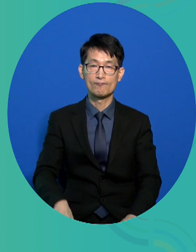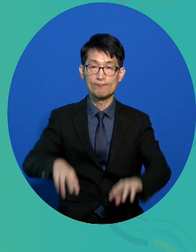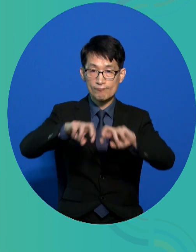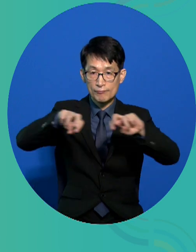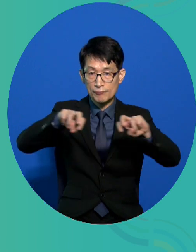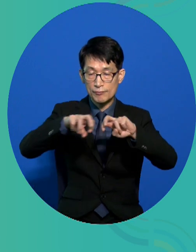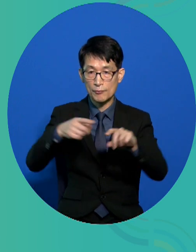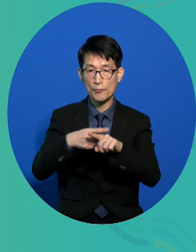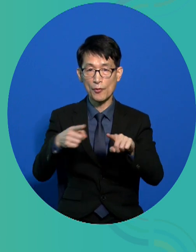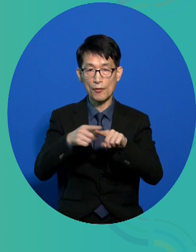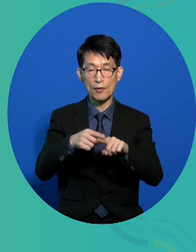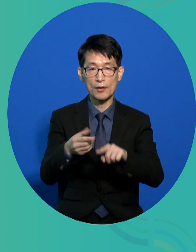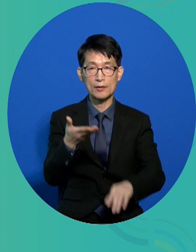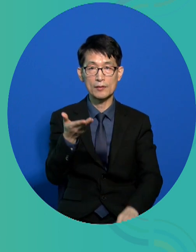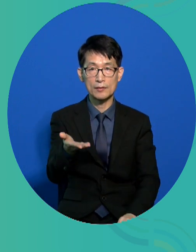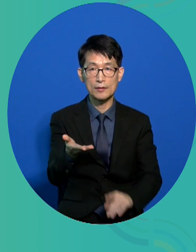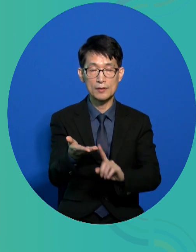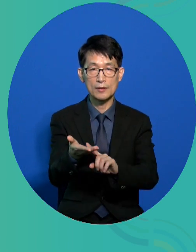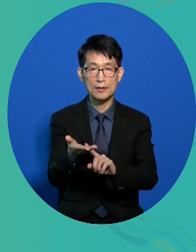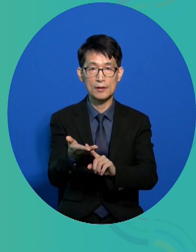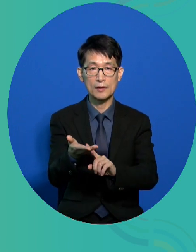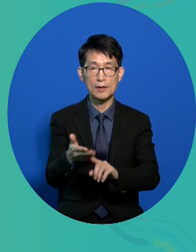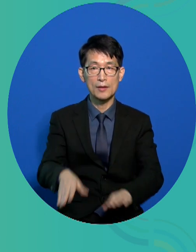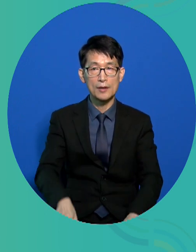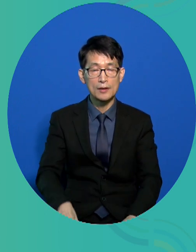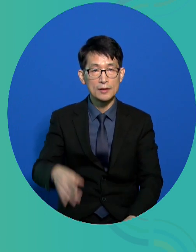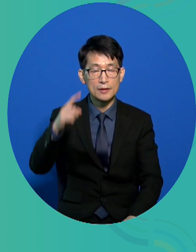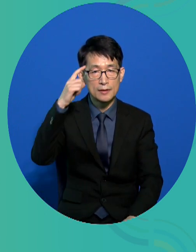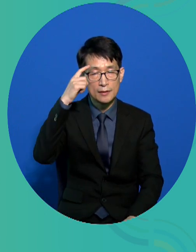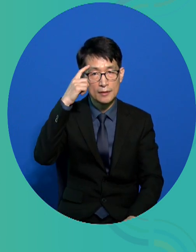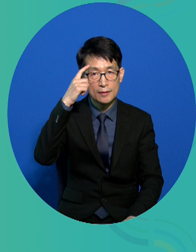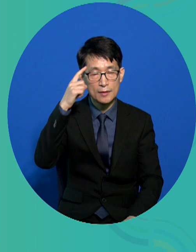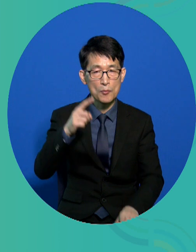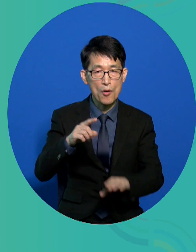assessment. And also the assessment